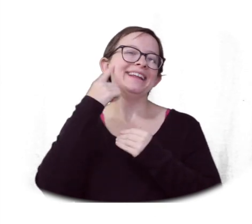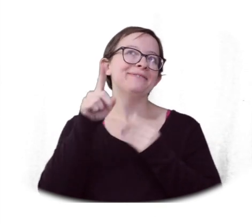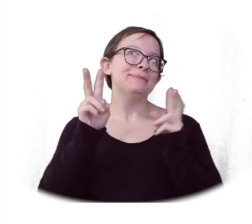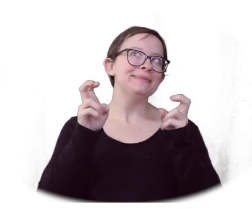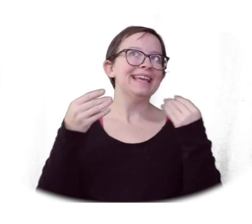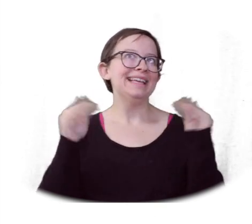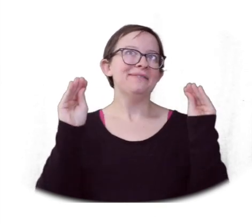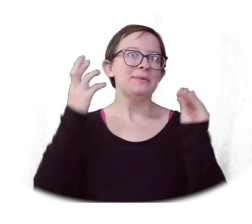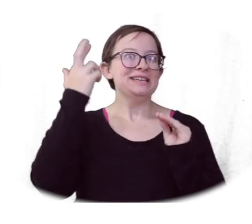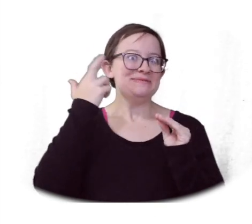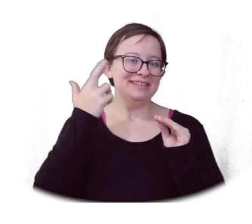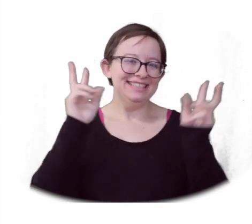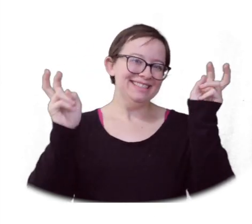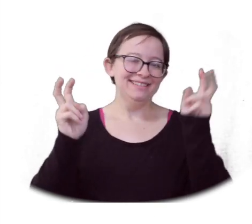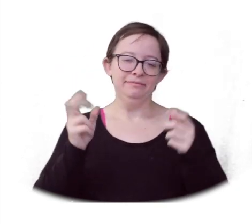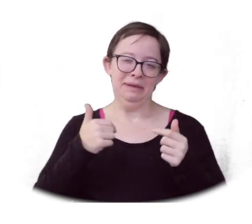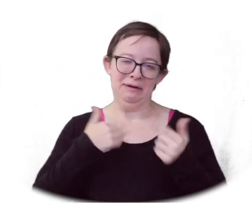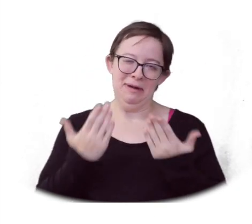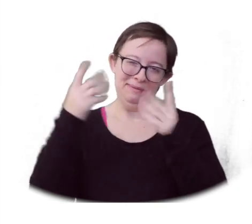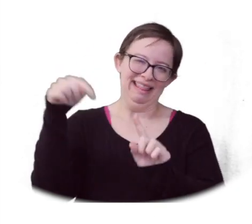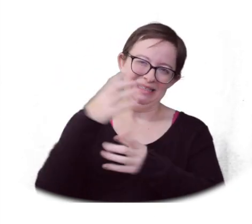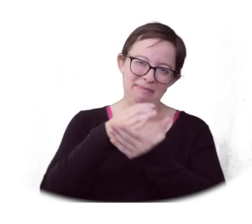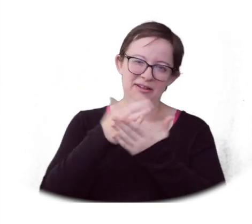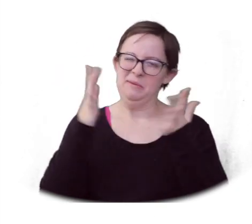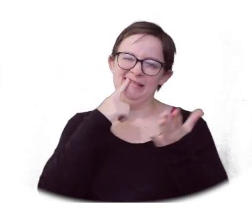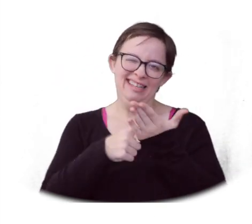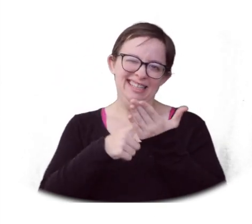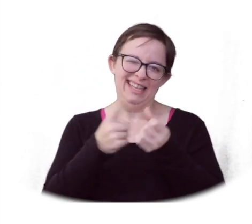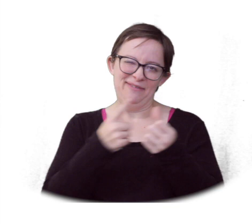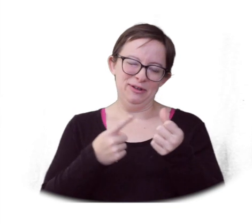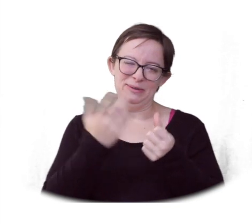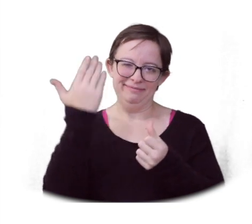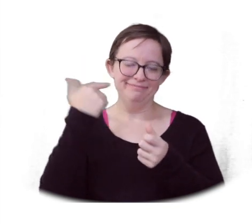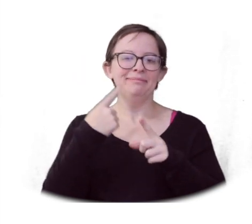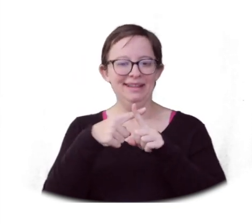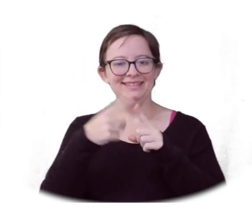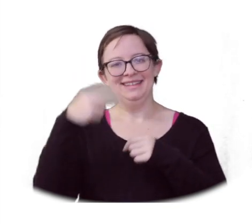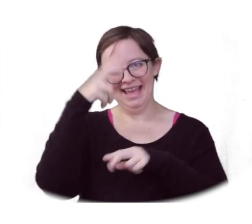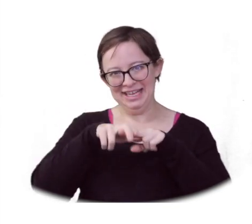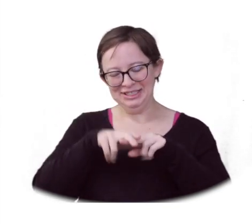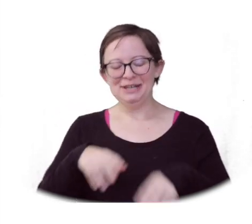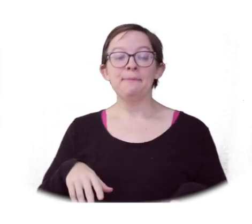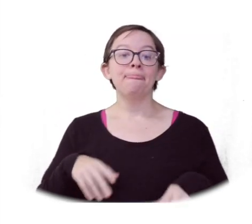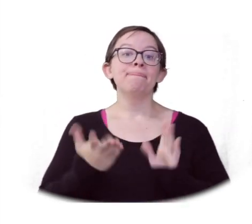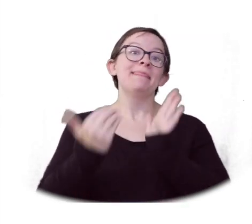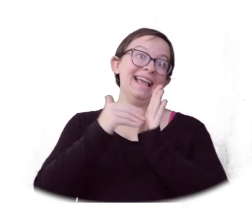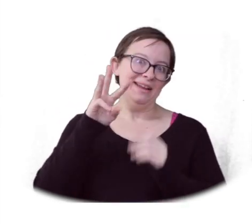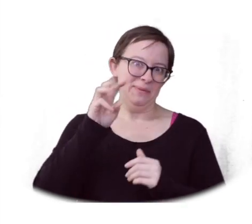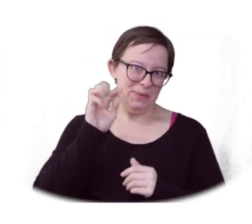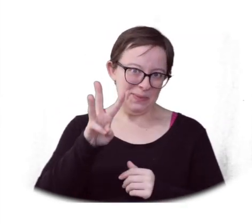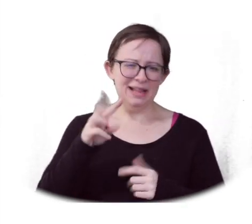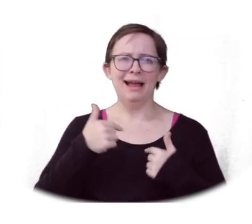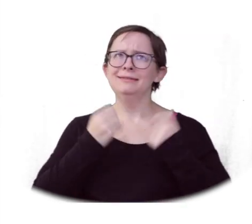These I put on for a giveaway reason, so I don't necessarily recommend these bottles. We already talked about that in my first one, as well as the high chair.